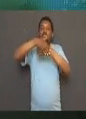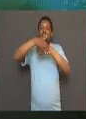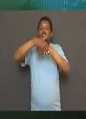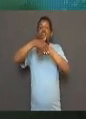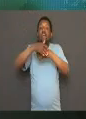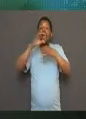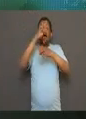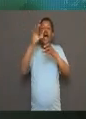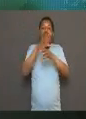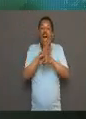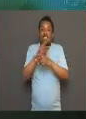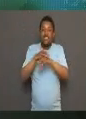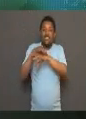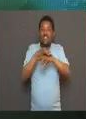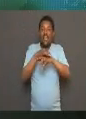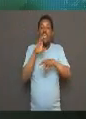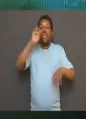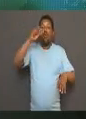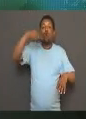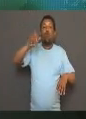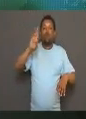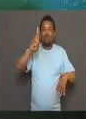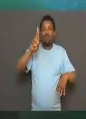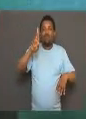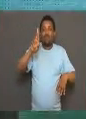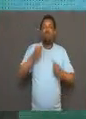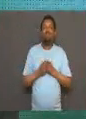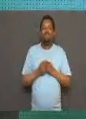at the Earth's equator, are true to scale.